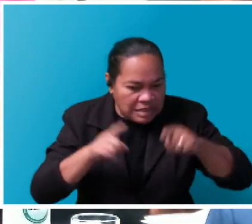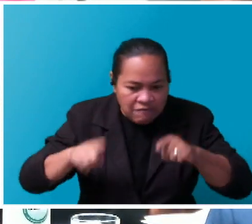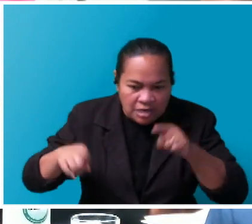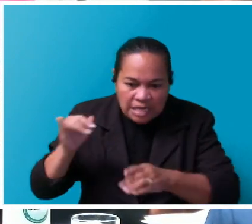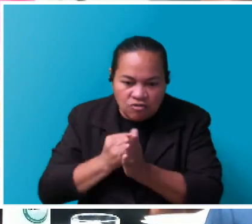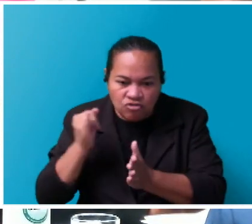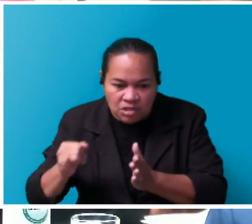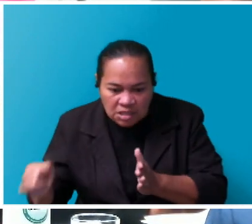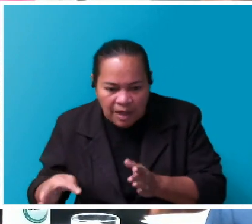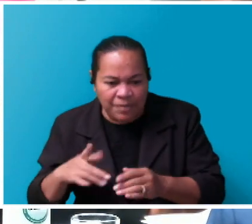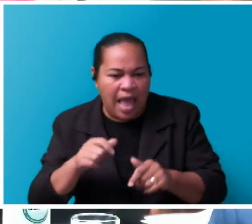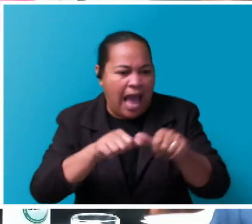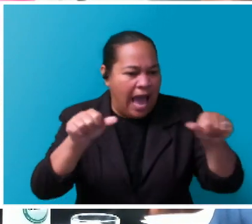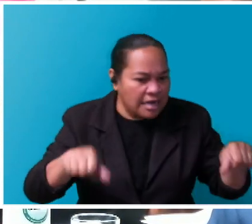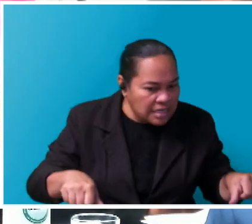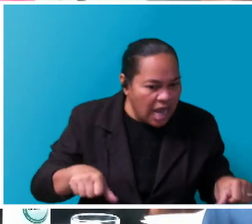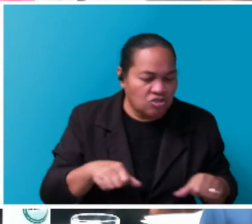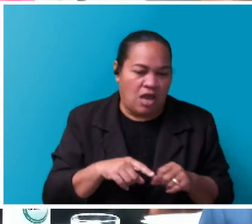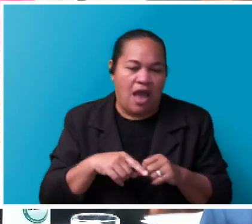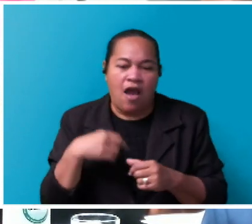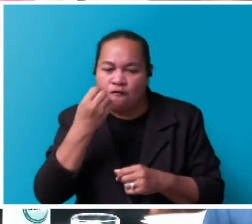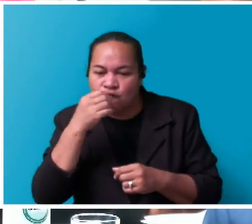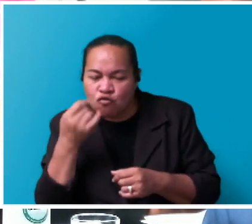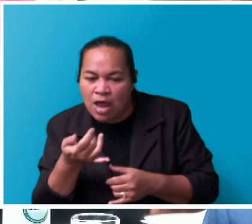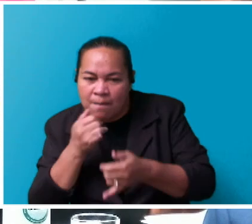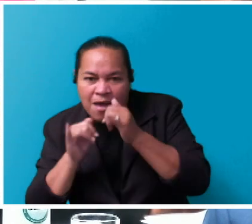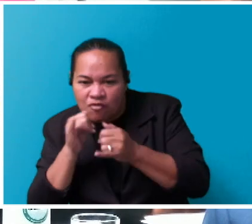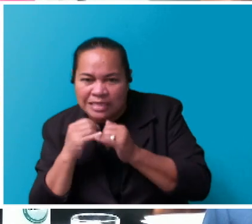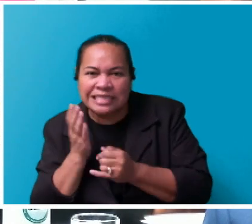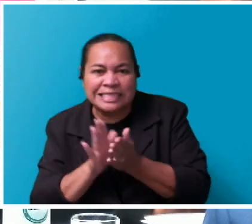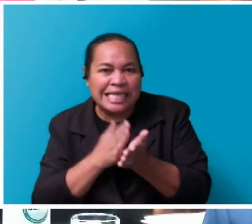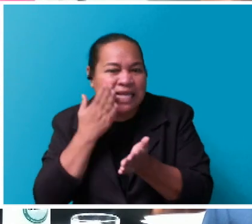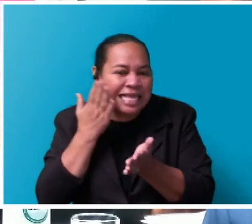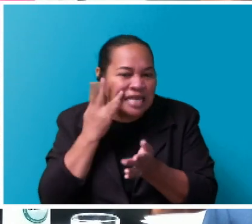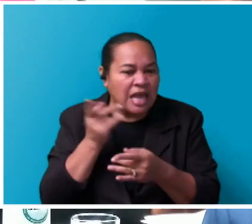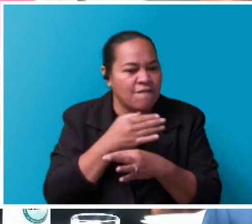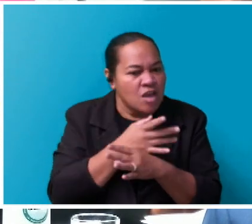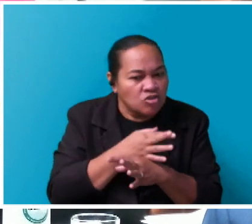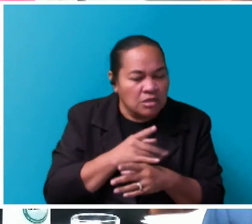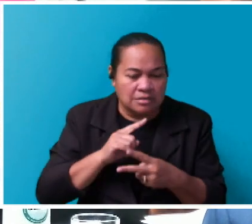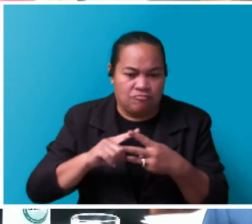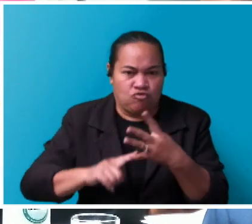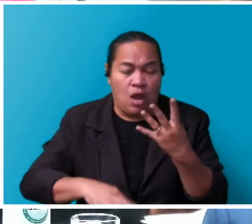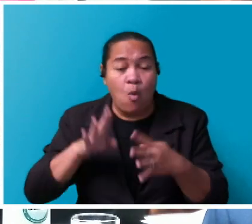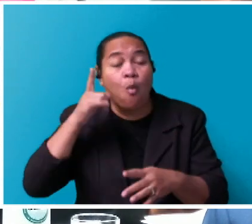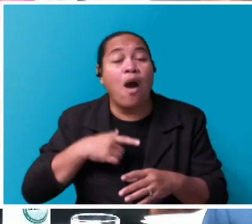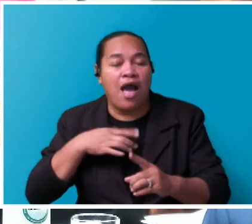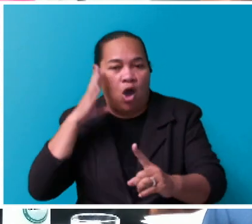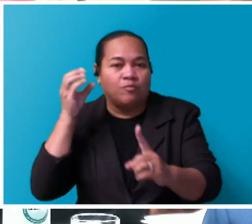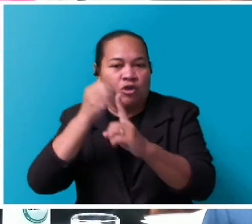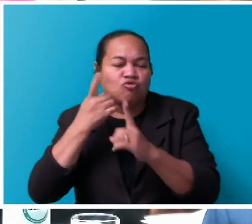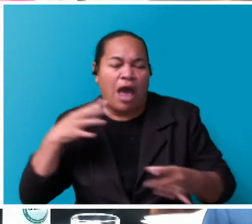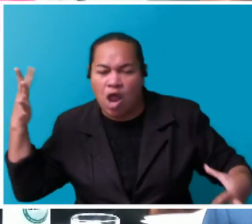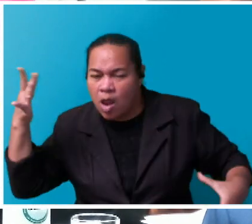sectors, including agriculture, food and beverage, skincare, and fisheries. The objective was to capture